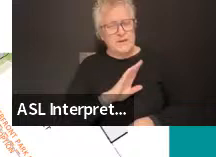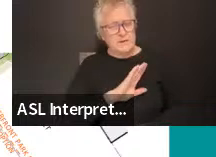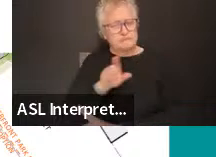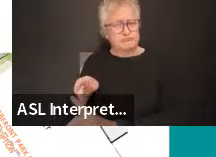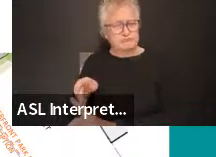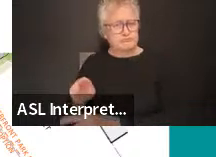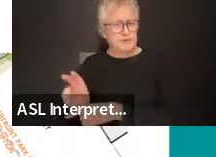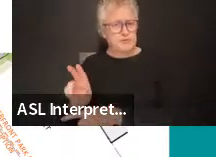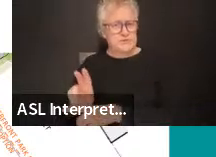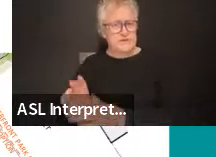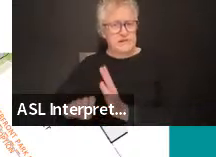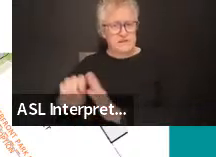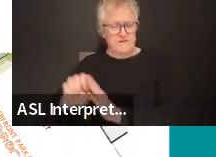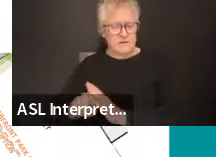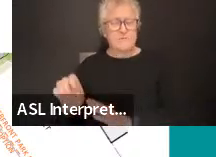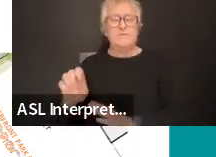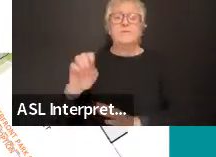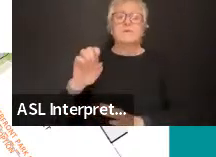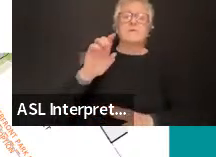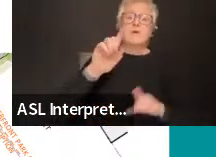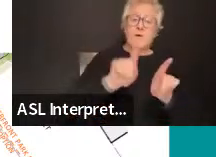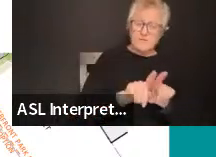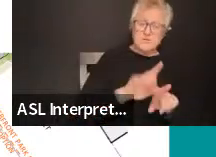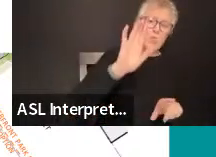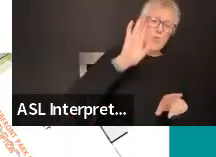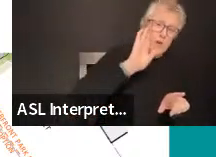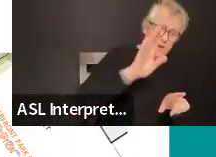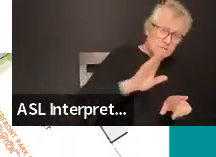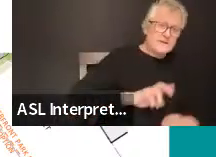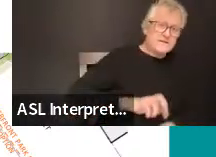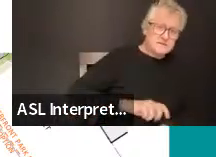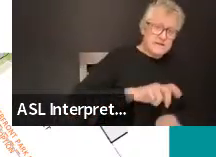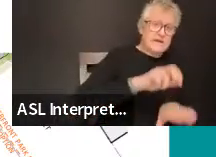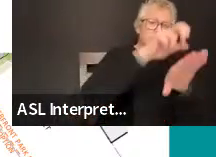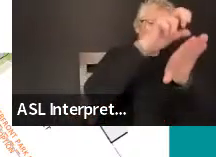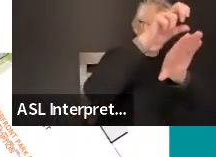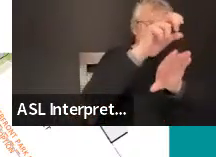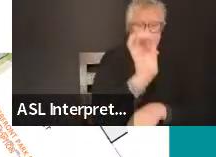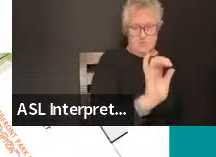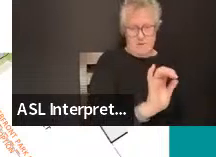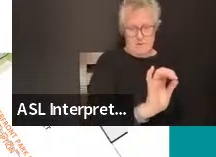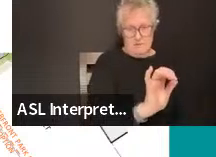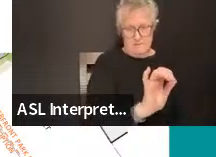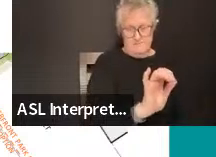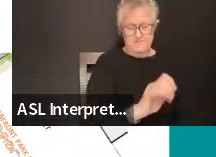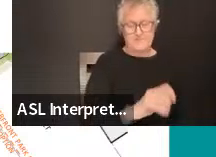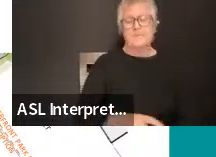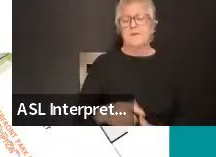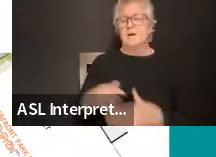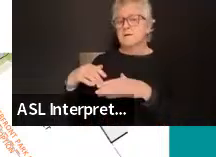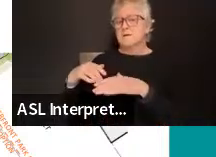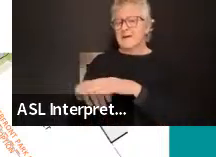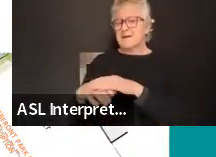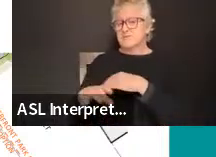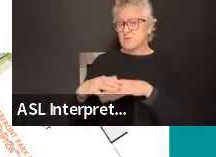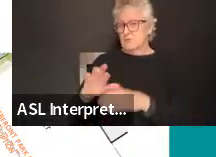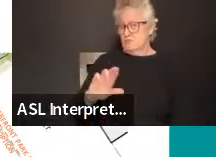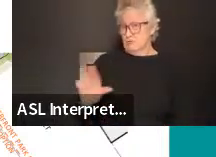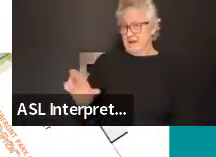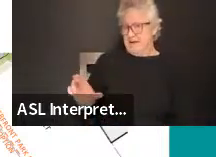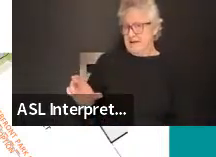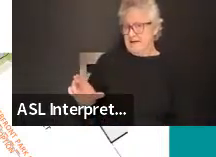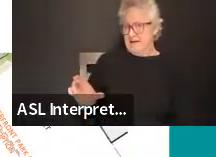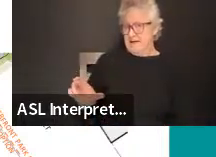climbs up there. So the station on the entrance at the right is right adjacent something called